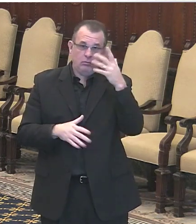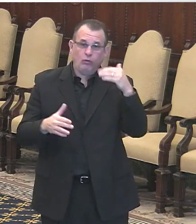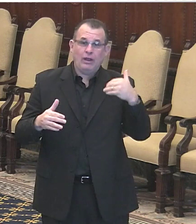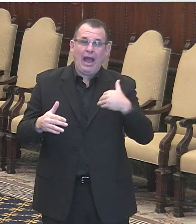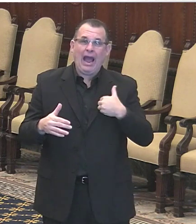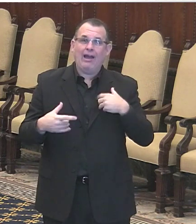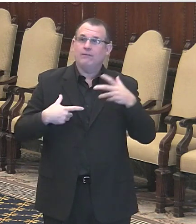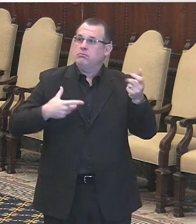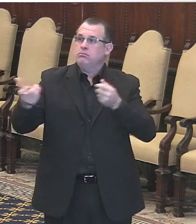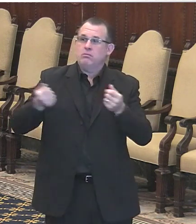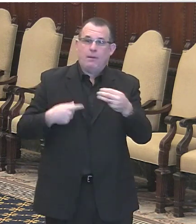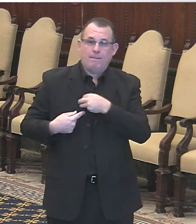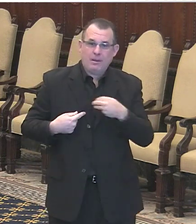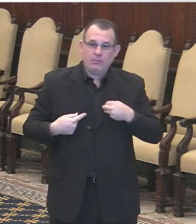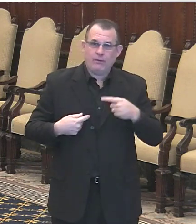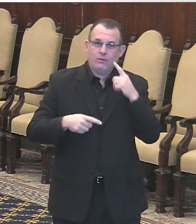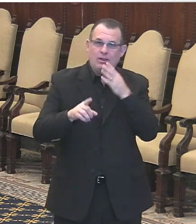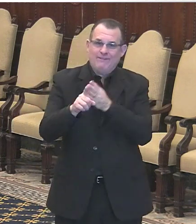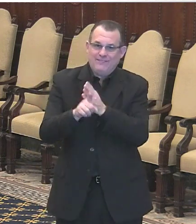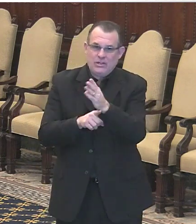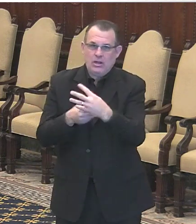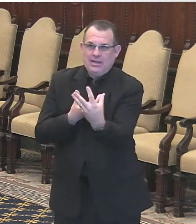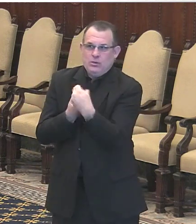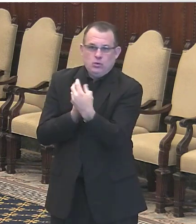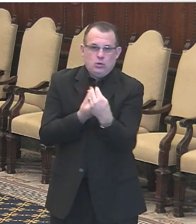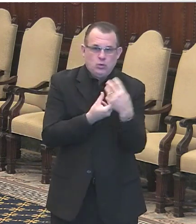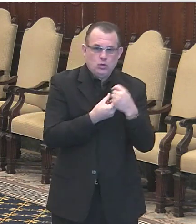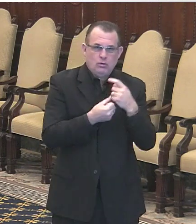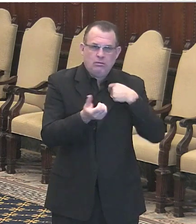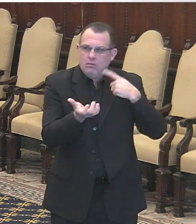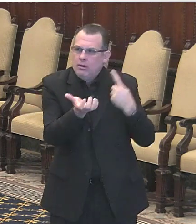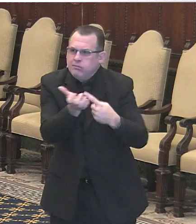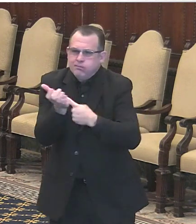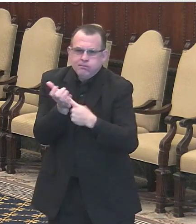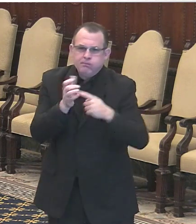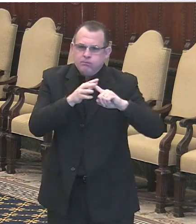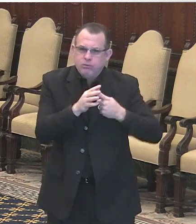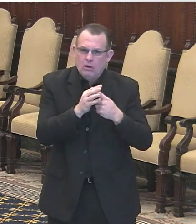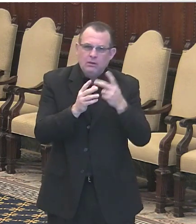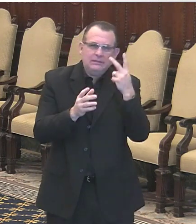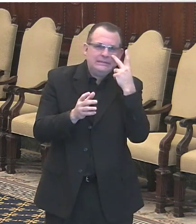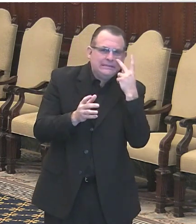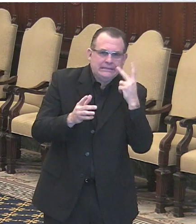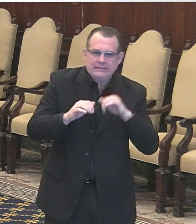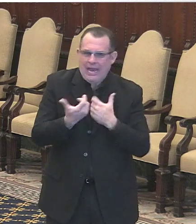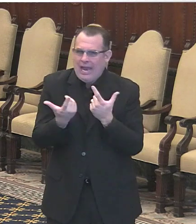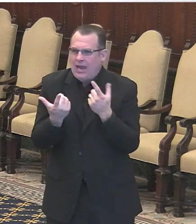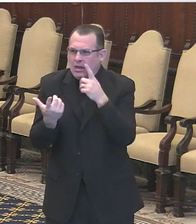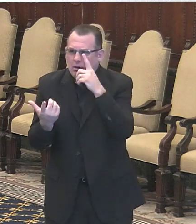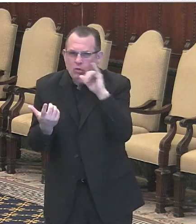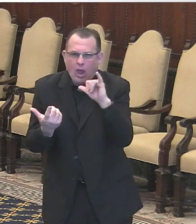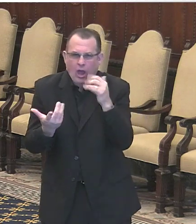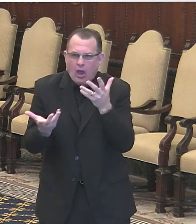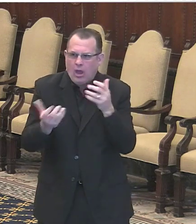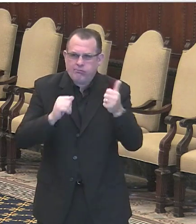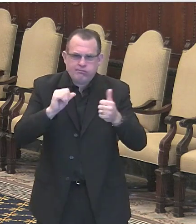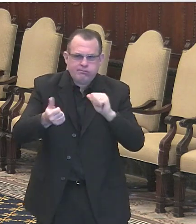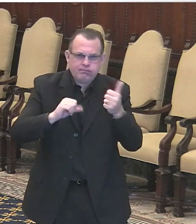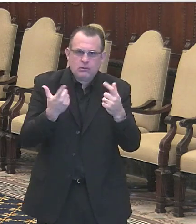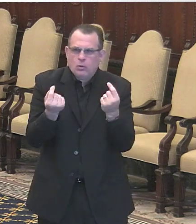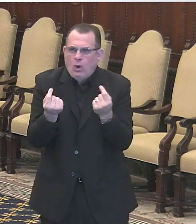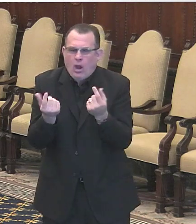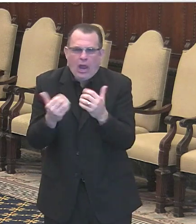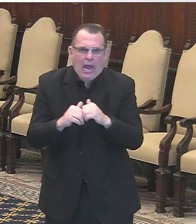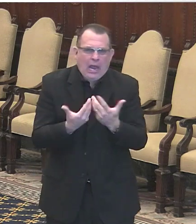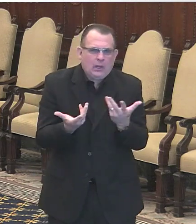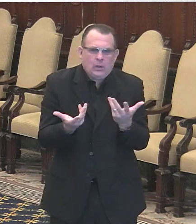those industries to start preliminary talks about how we can expect to roll out an opening and how do we get from red to